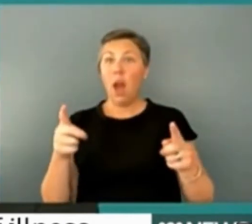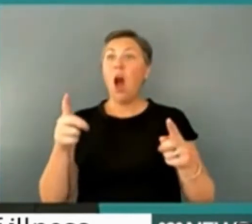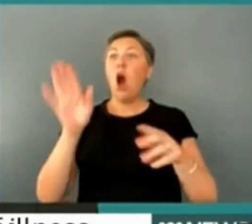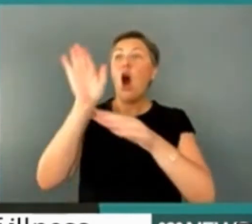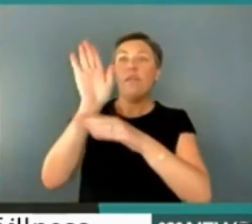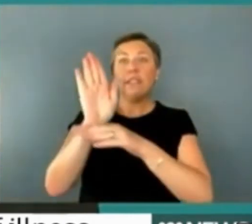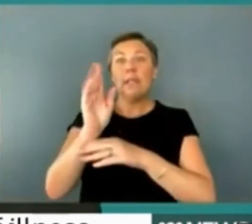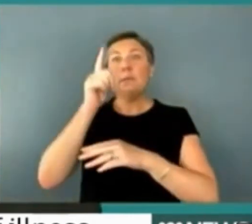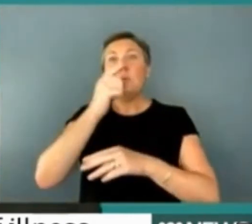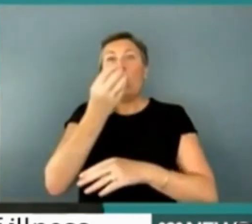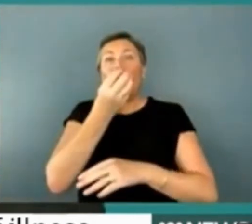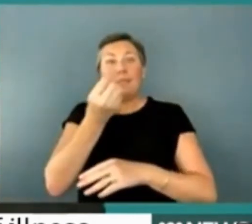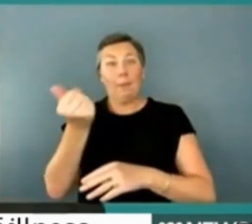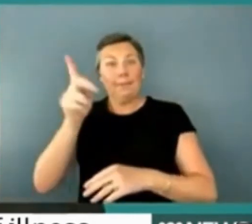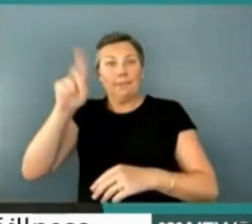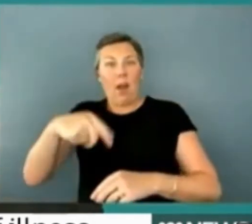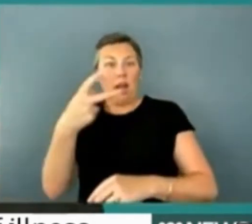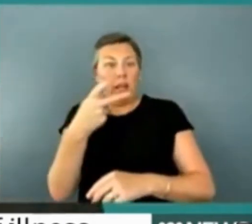approval for open